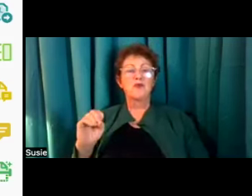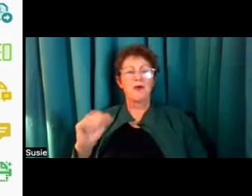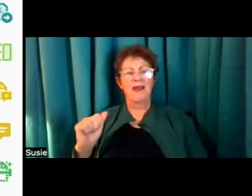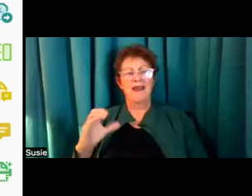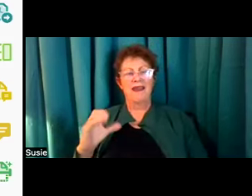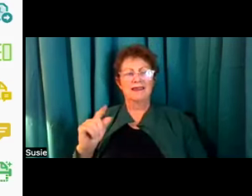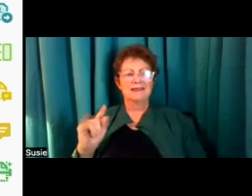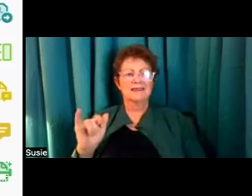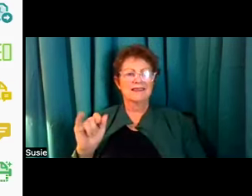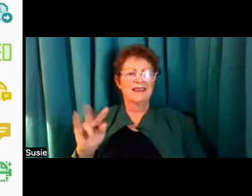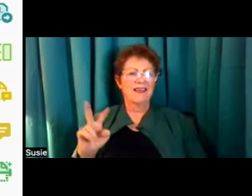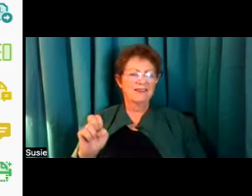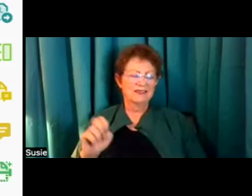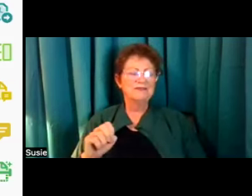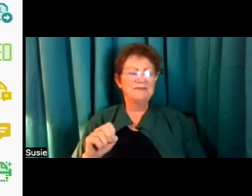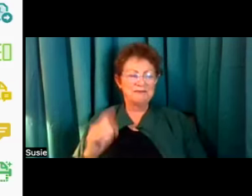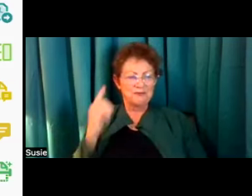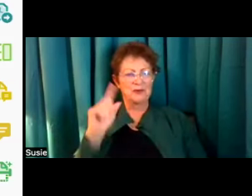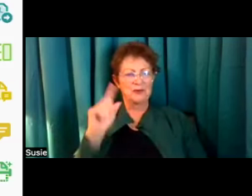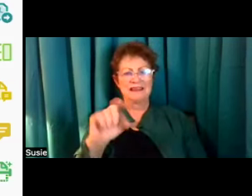tax exempt purpose.